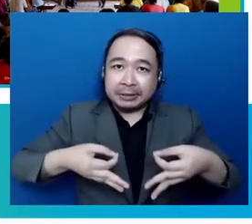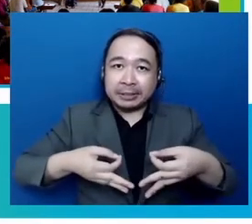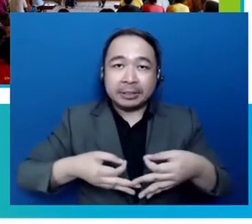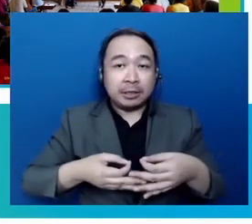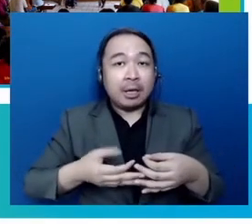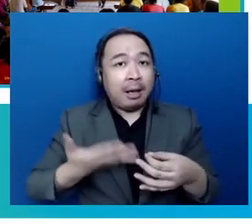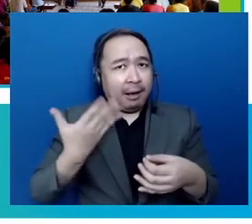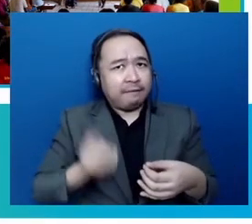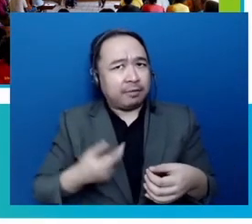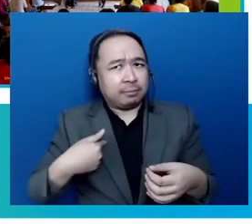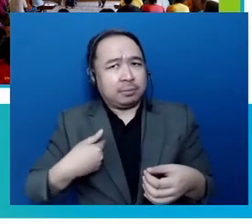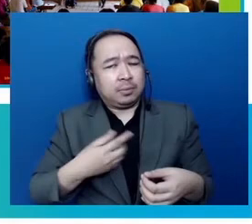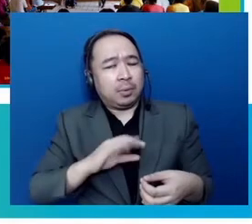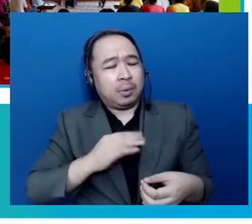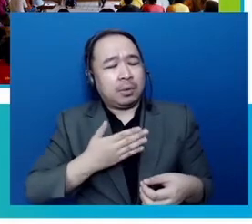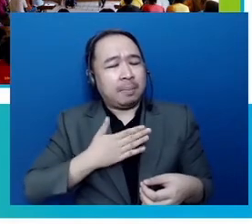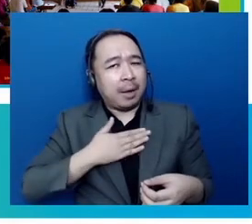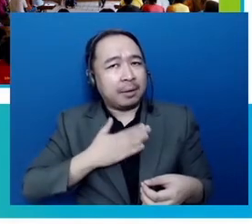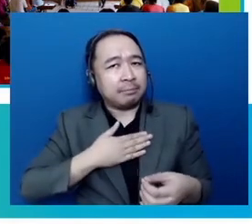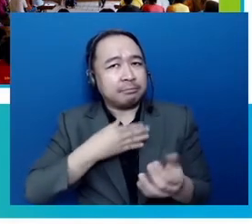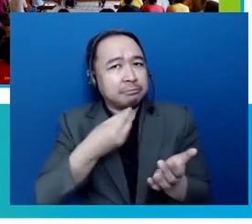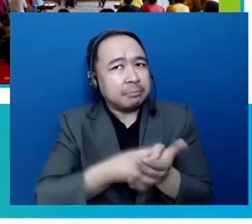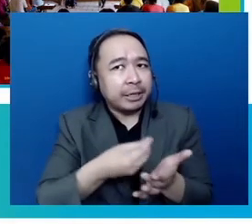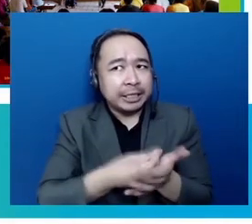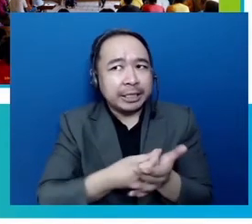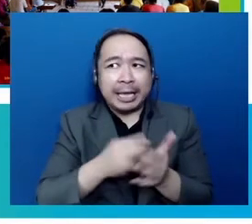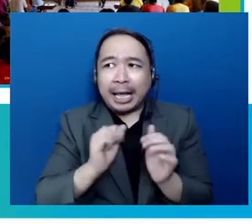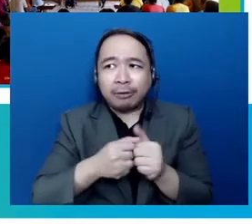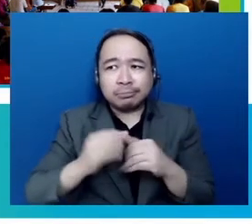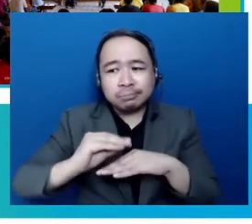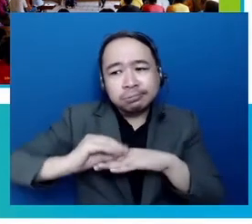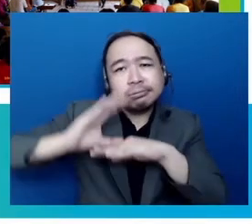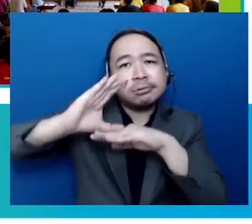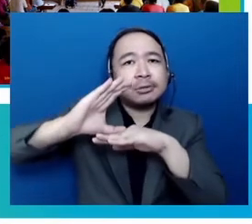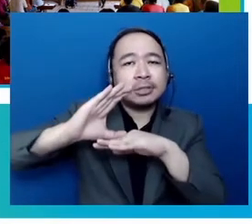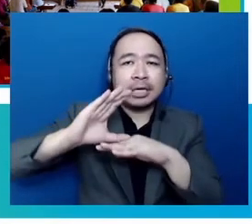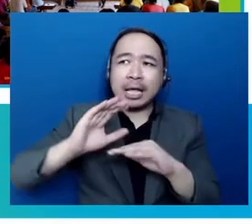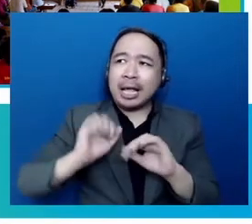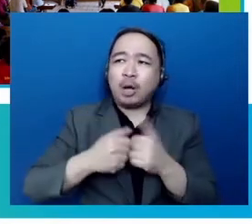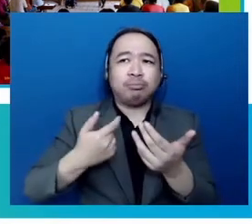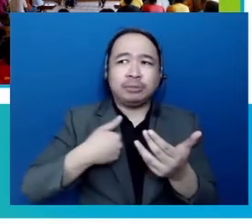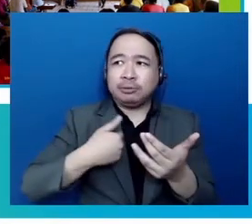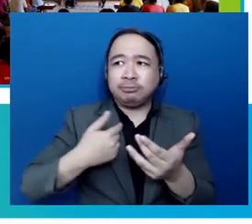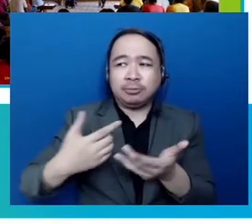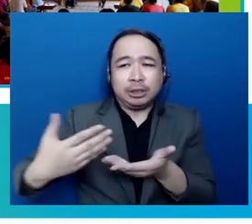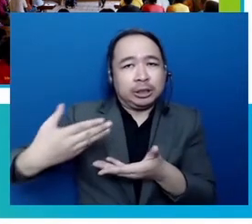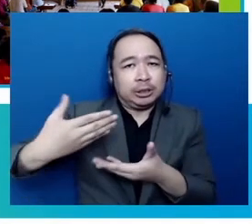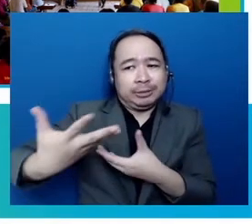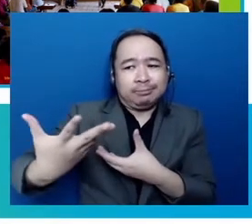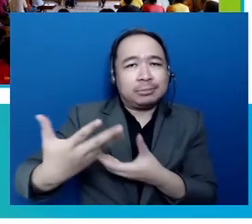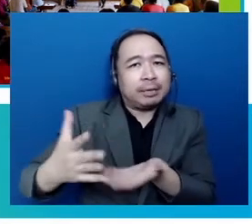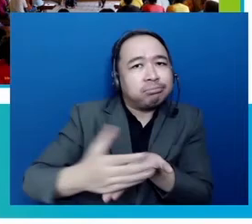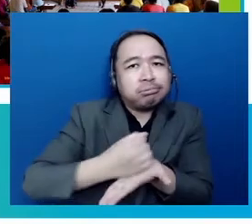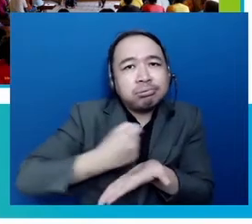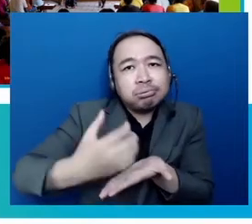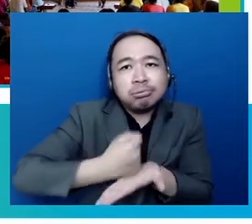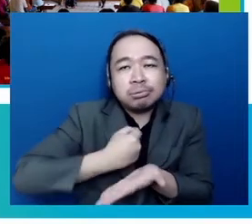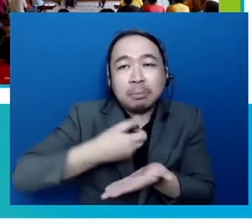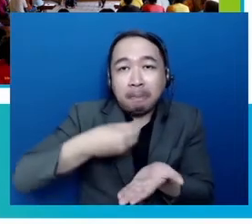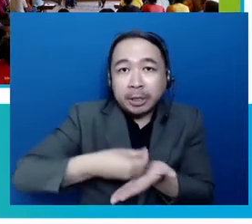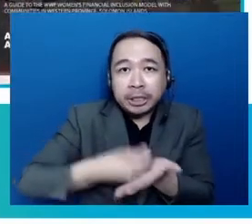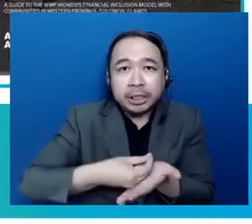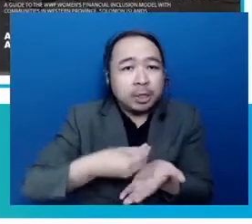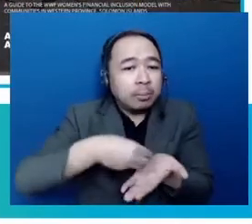and how to make their own money, how to spend their own money, what to spend their money on.